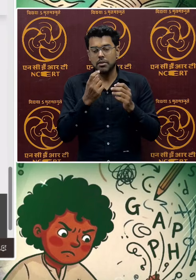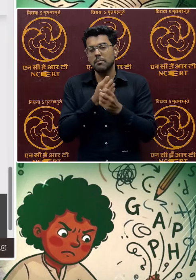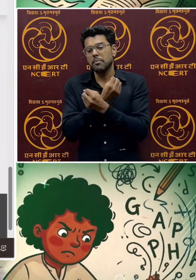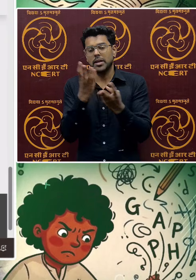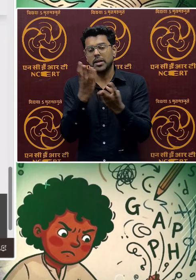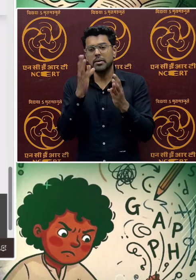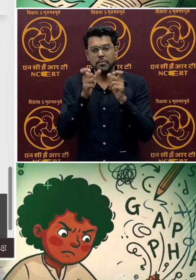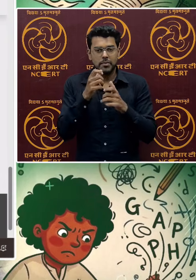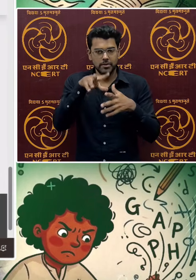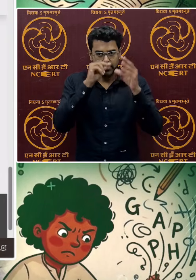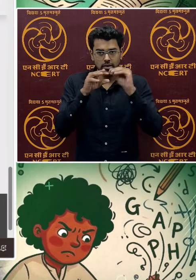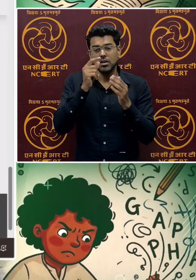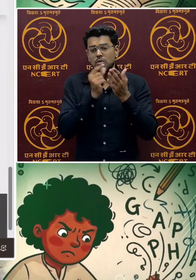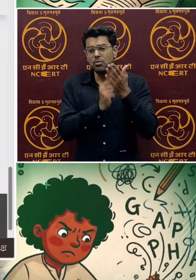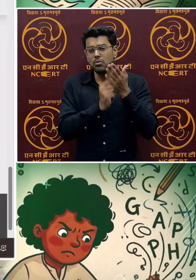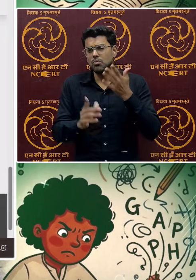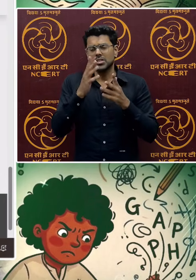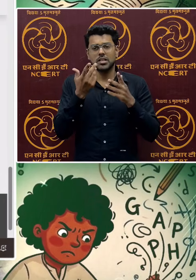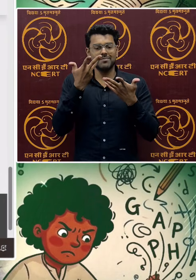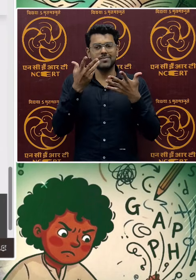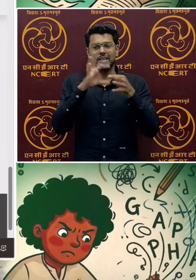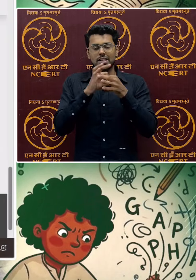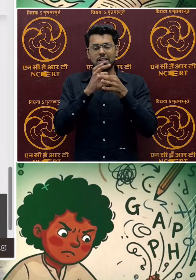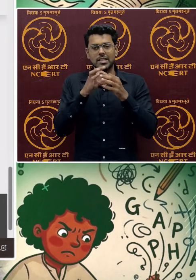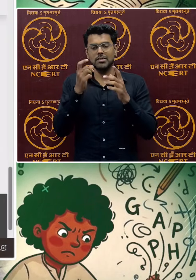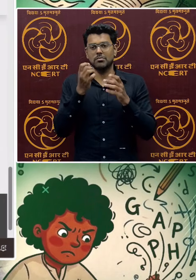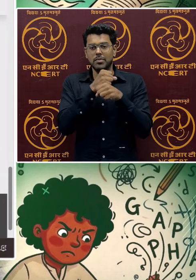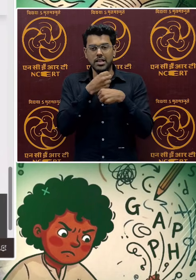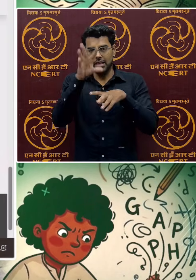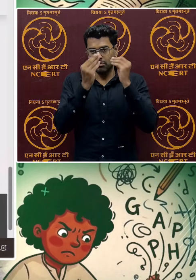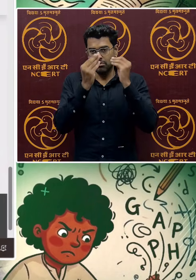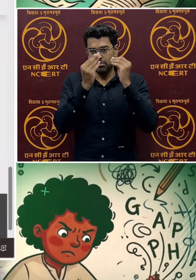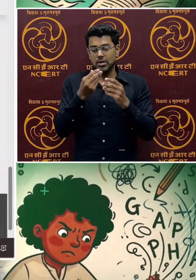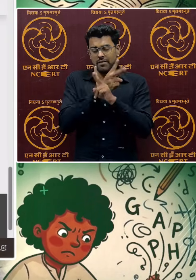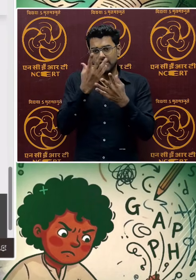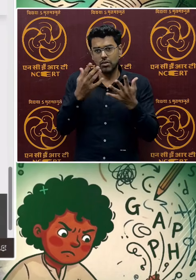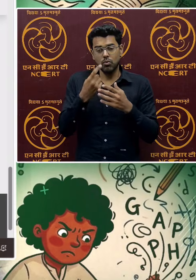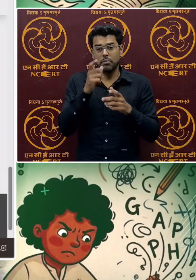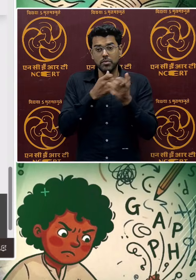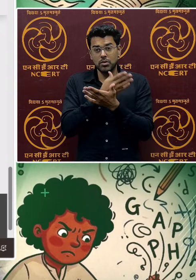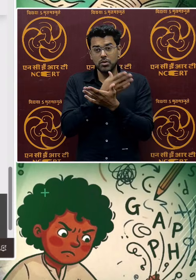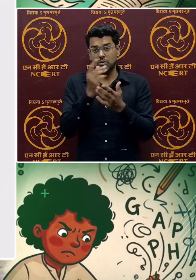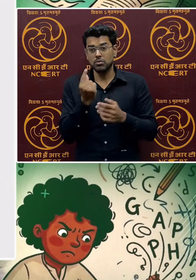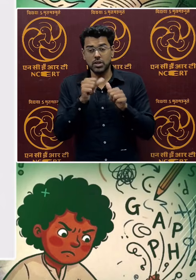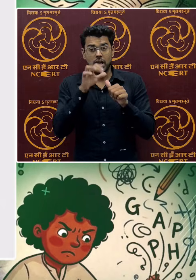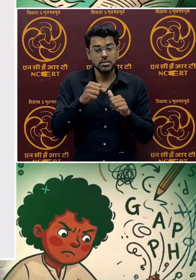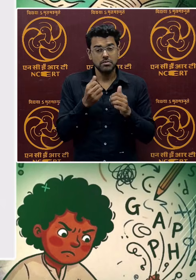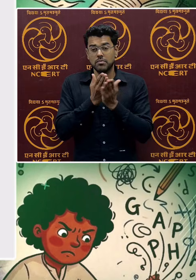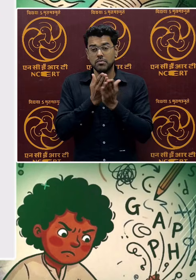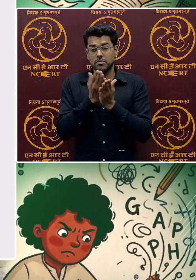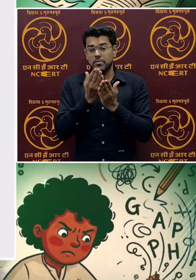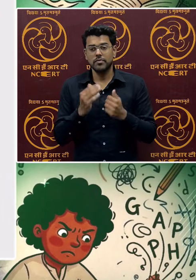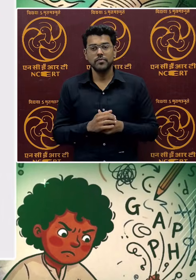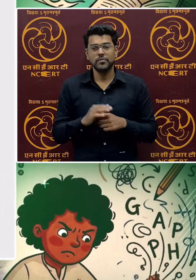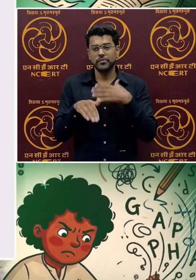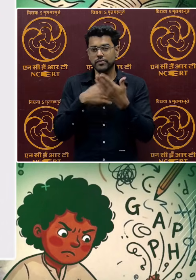basically based on universal design of learning. So we have all these material very handy for you, which you can access very nicely. And